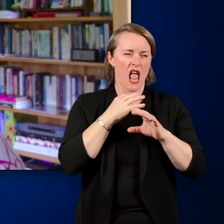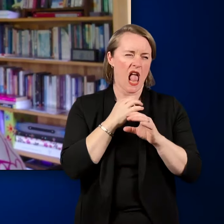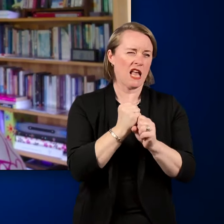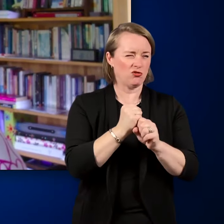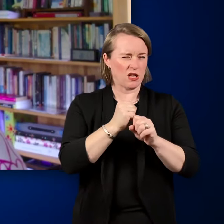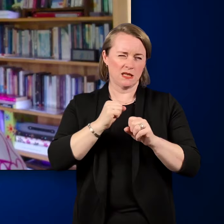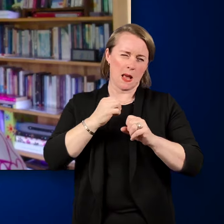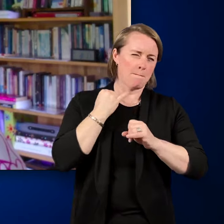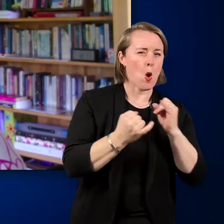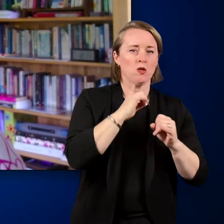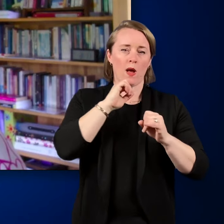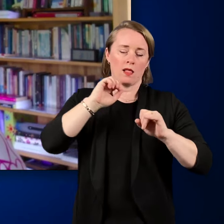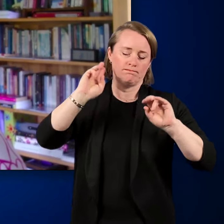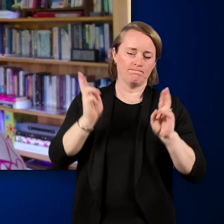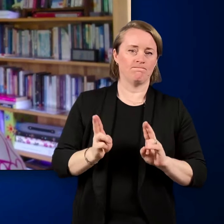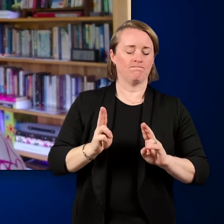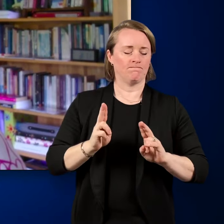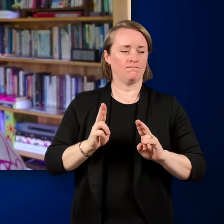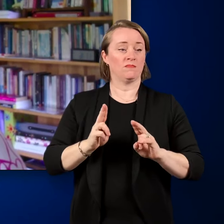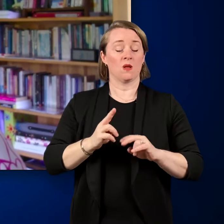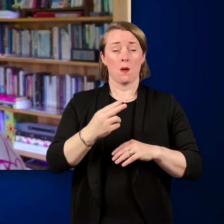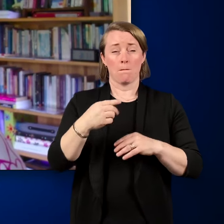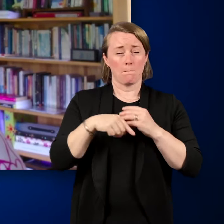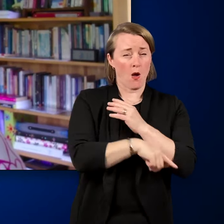diminish, an end to poverty,